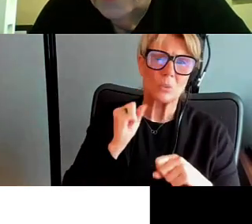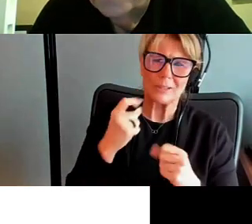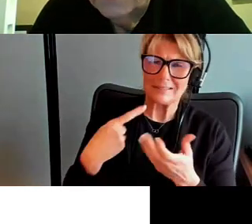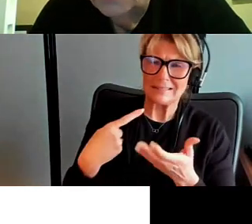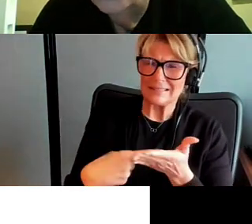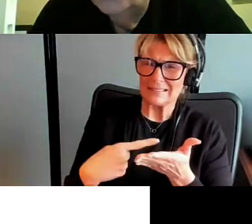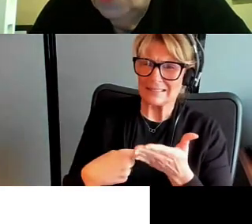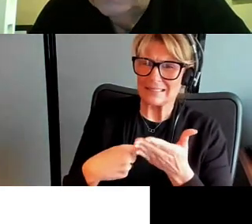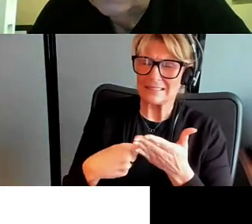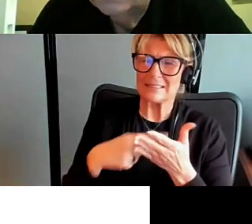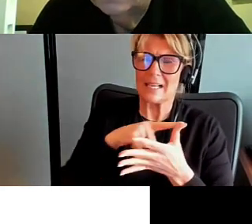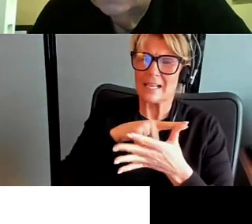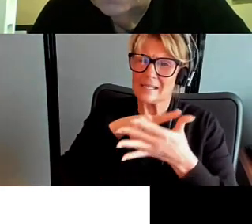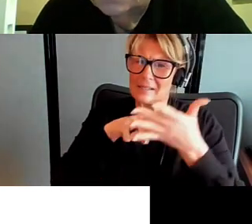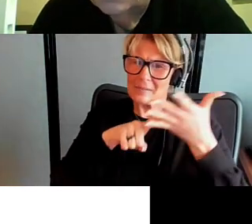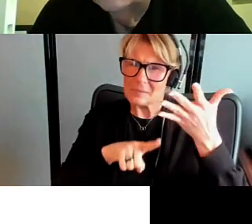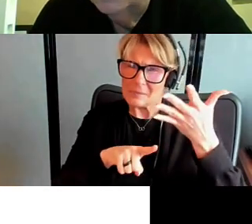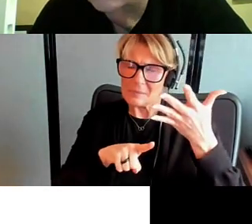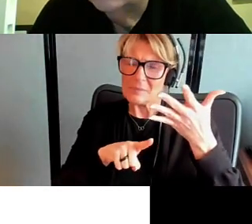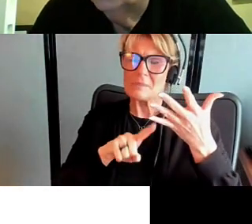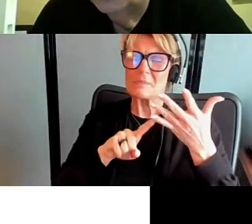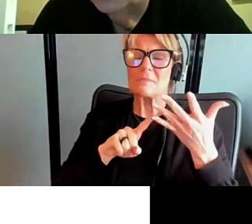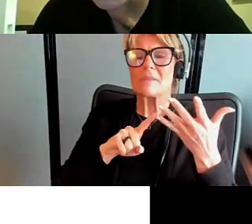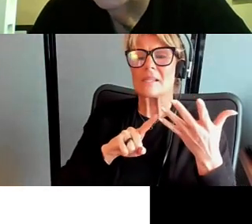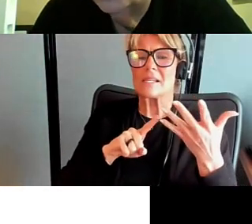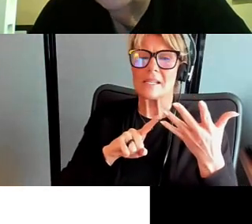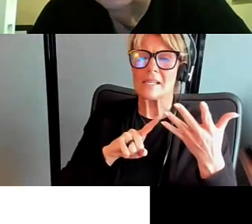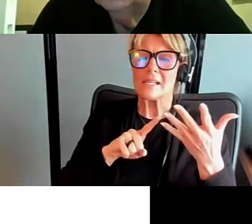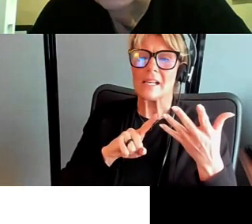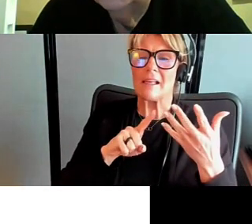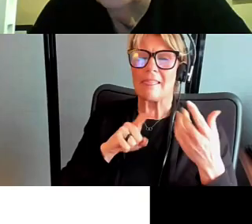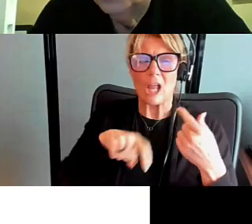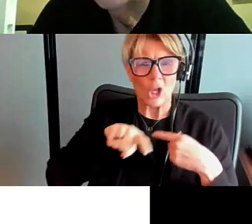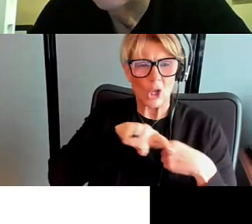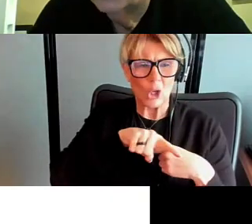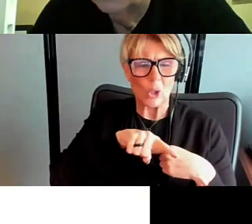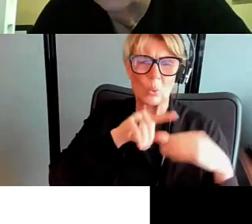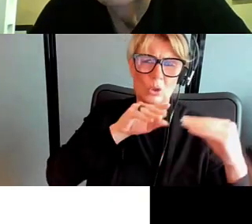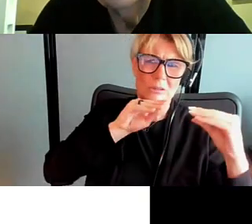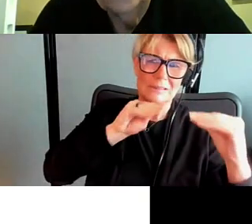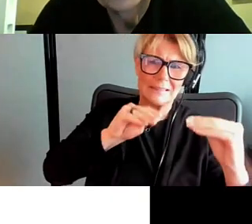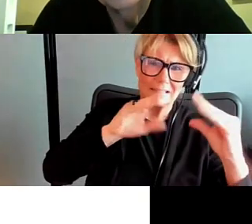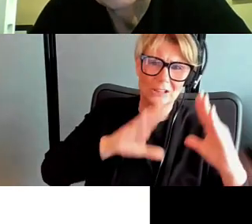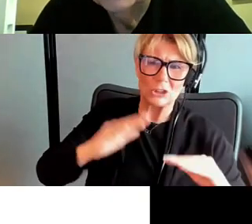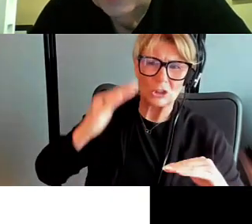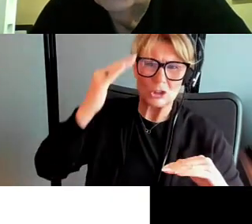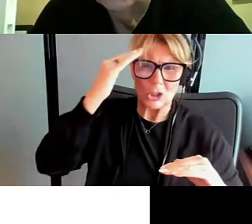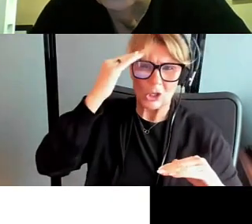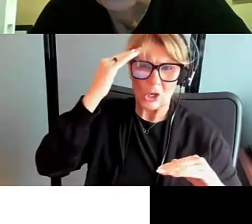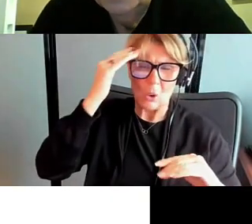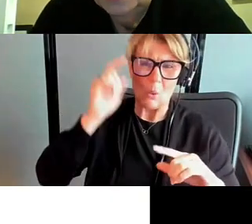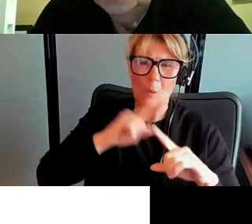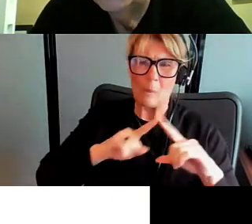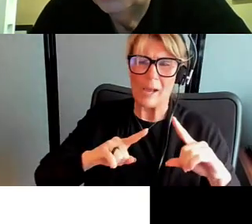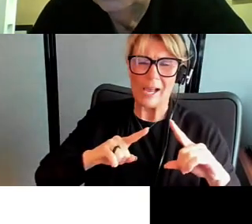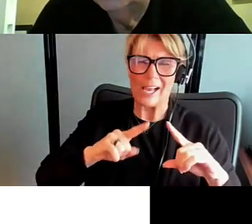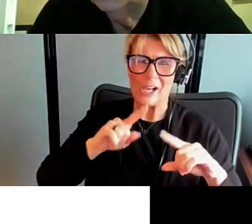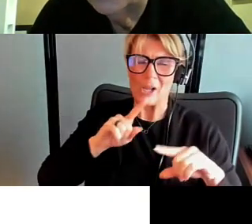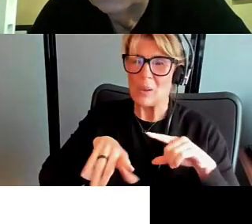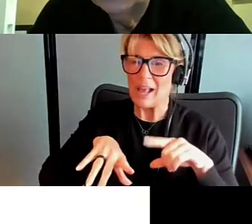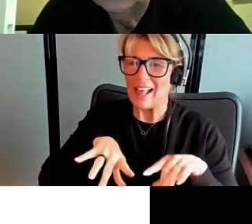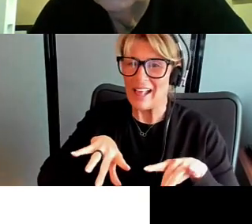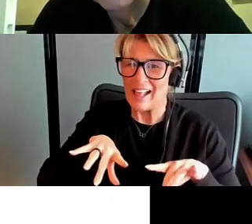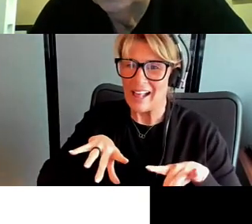of nuanced things that one should know that will make your practice better. For example, we had